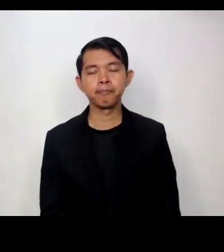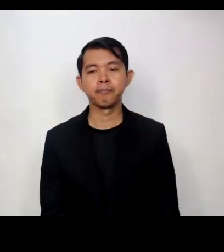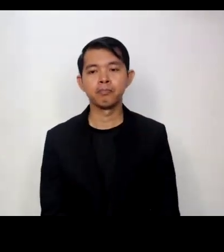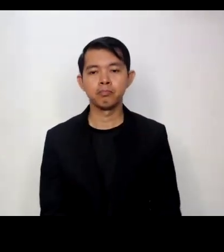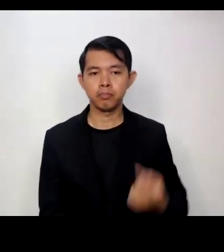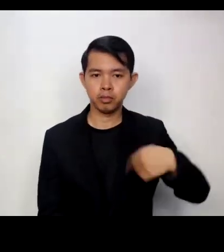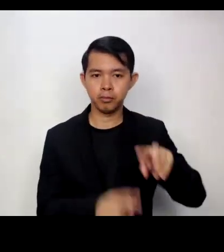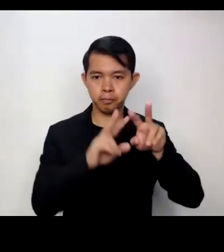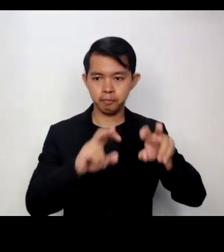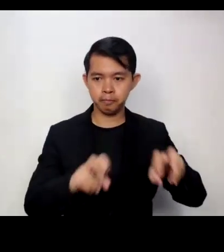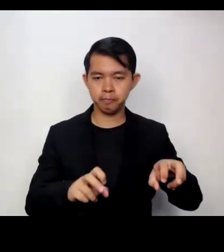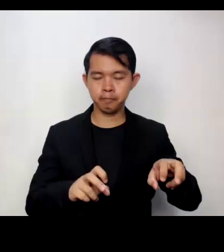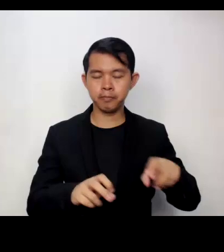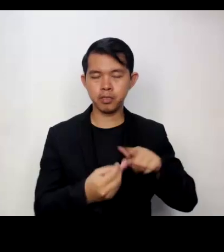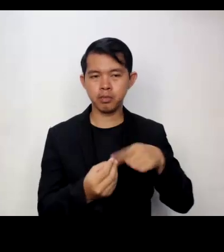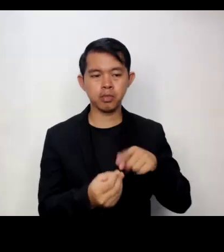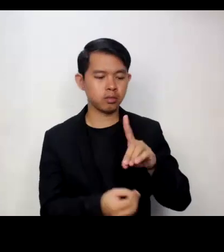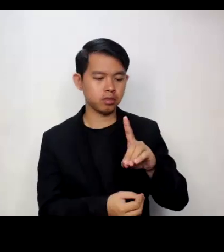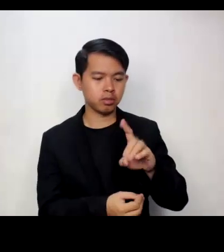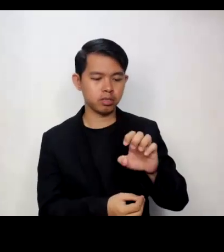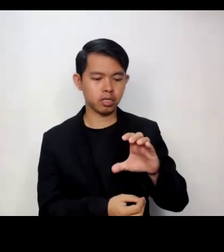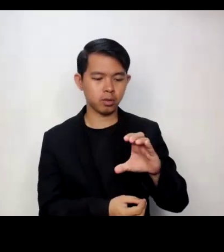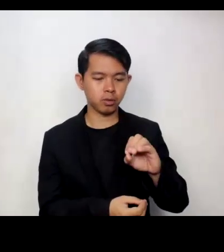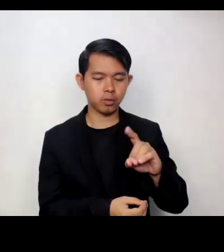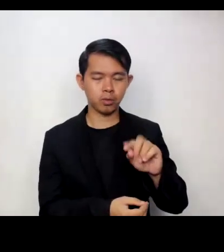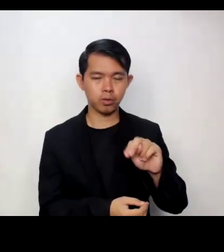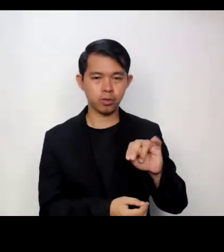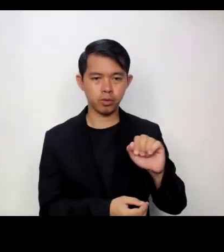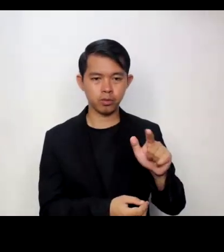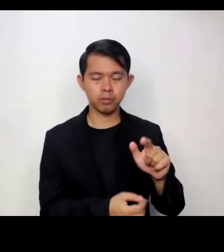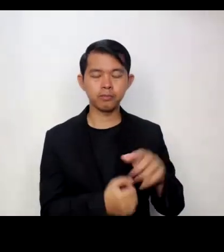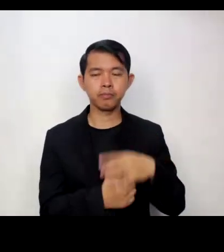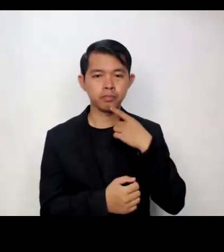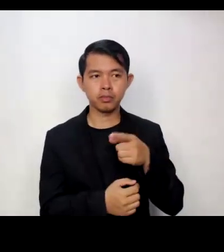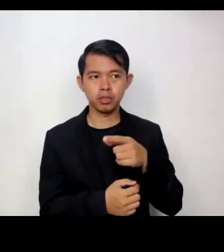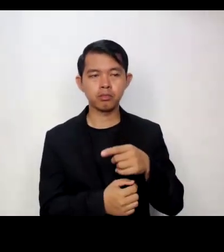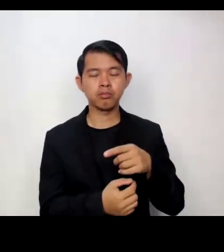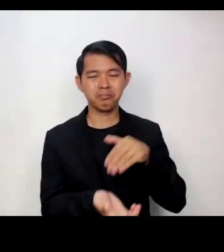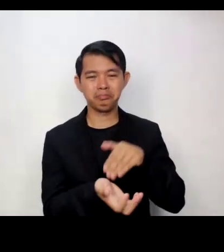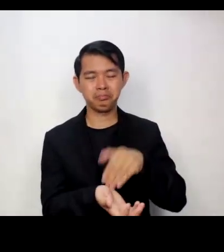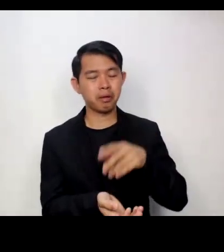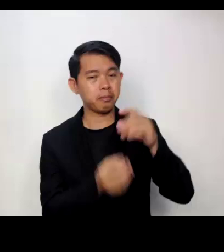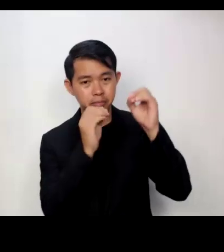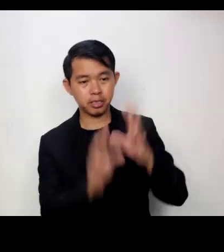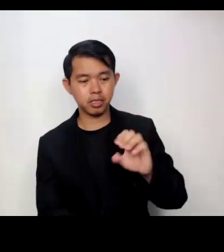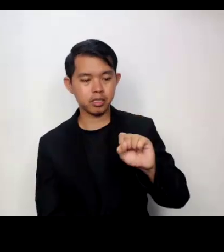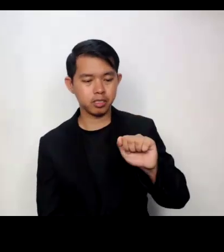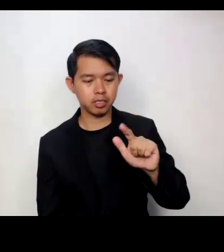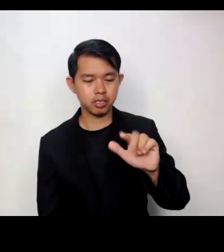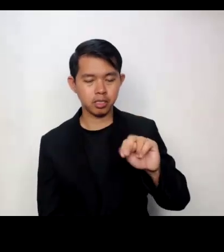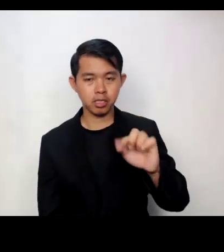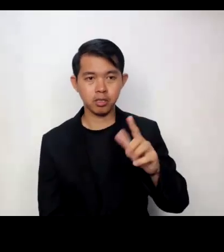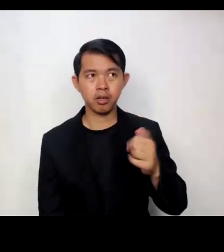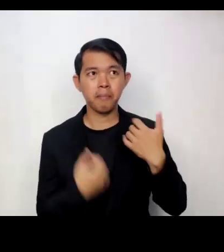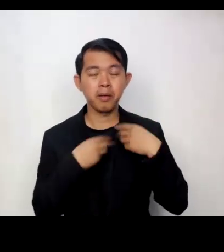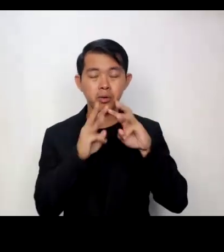research fellows sa decolonial studies, si Prof. Salonga, is doing, no. So there was a webinar about it last year. You